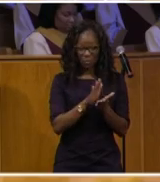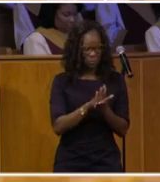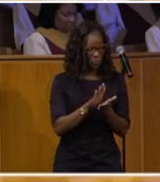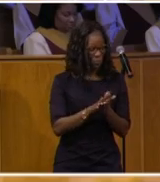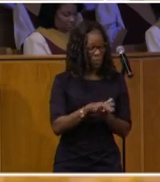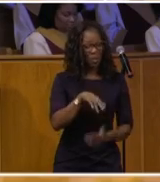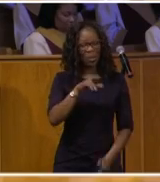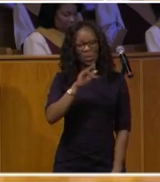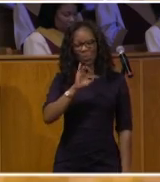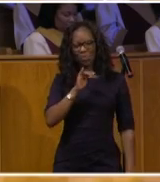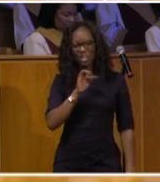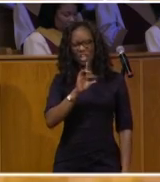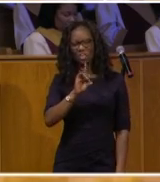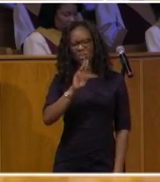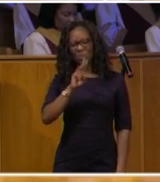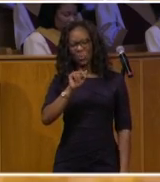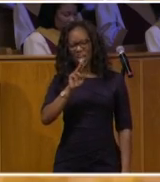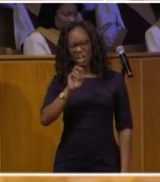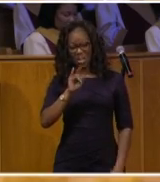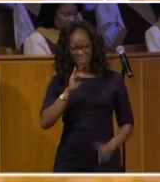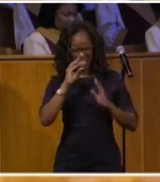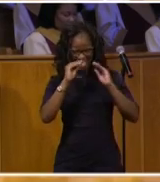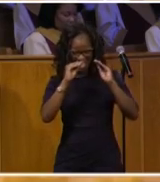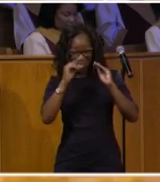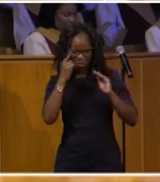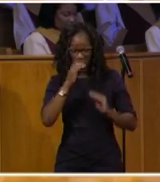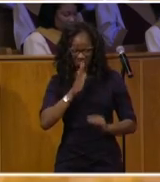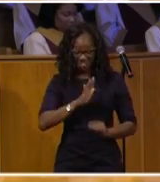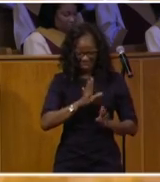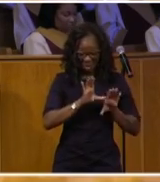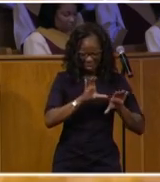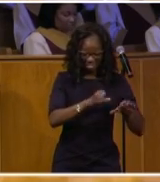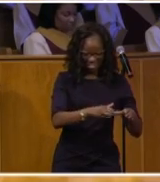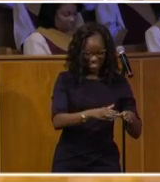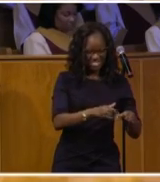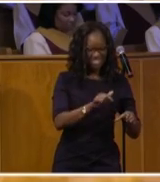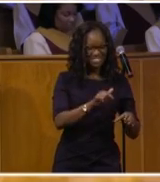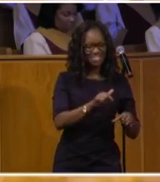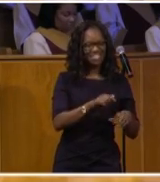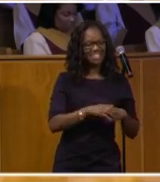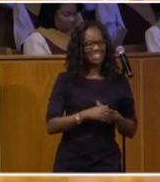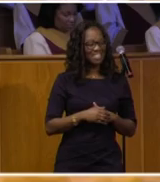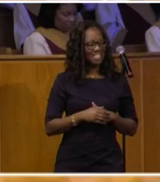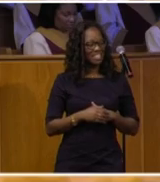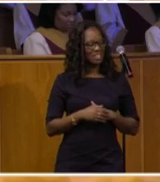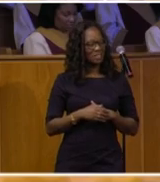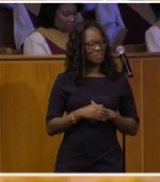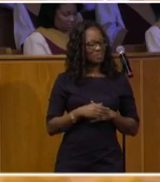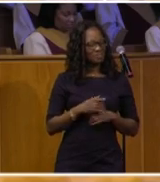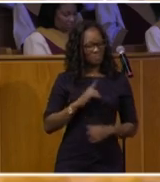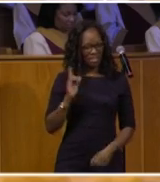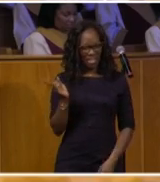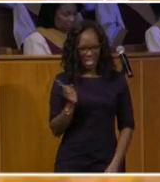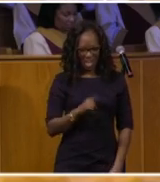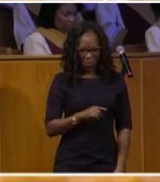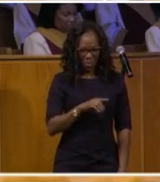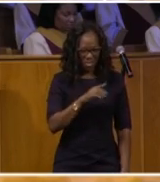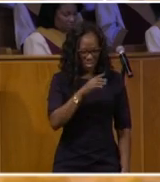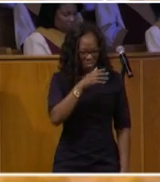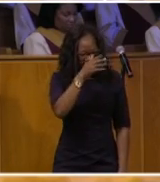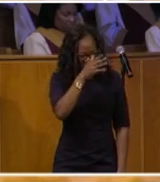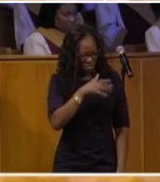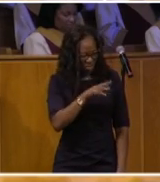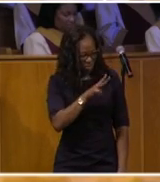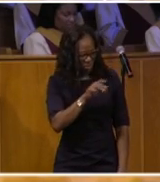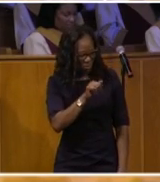Ware was the teacher for the 5-year-olds. And he went to Richard Ware's class, and